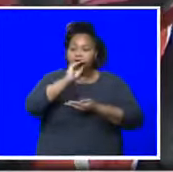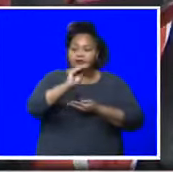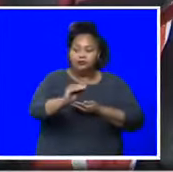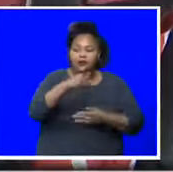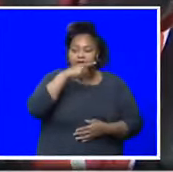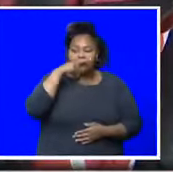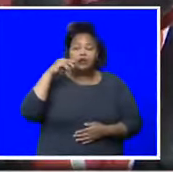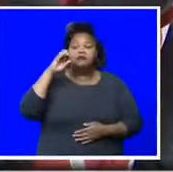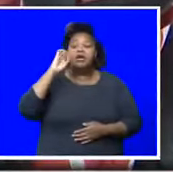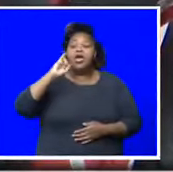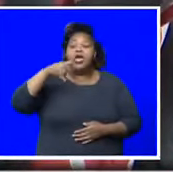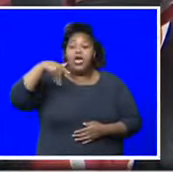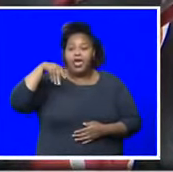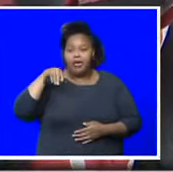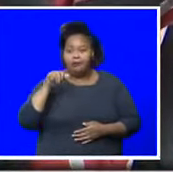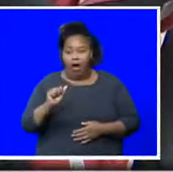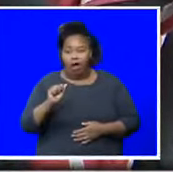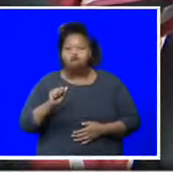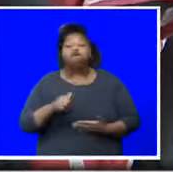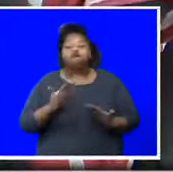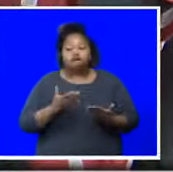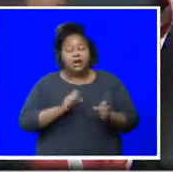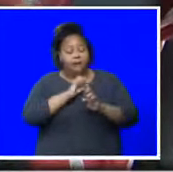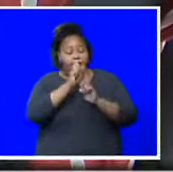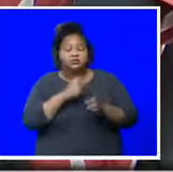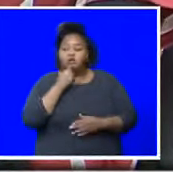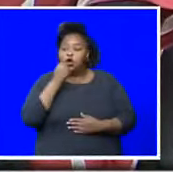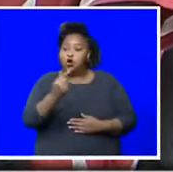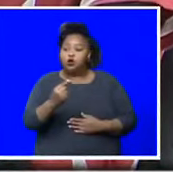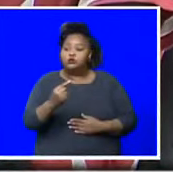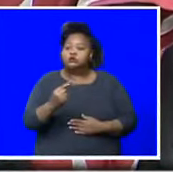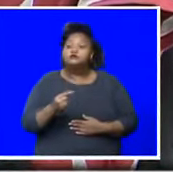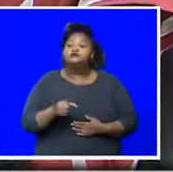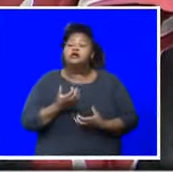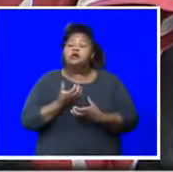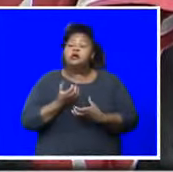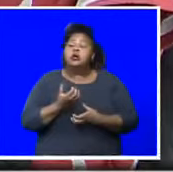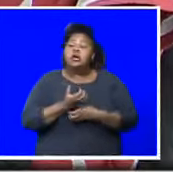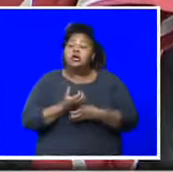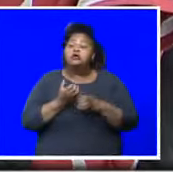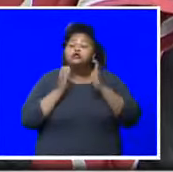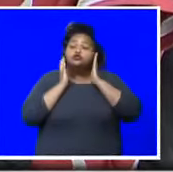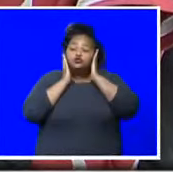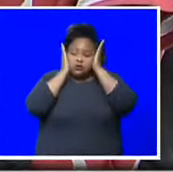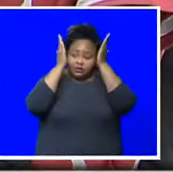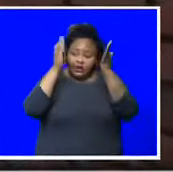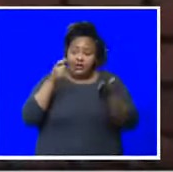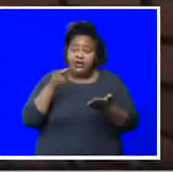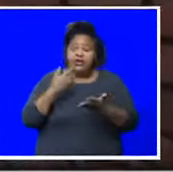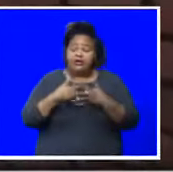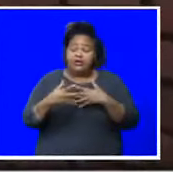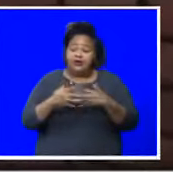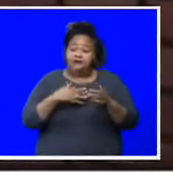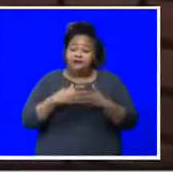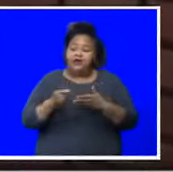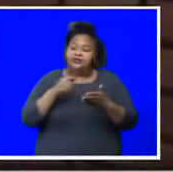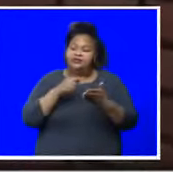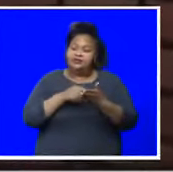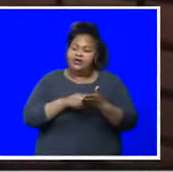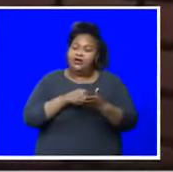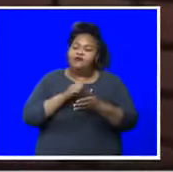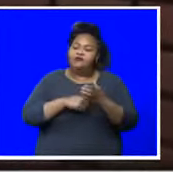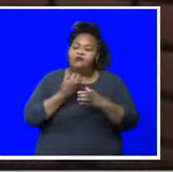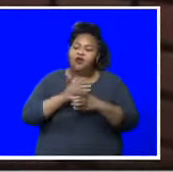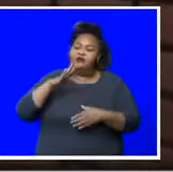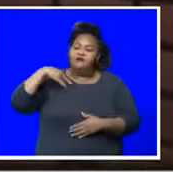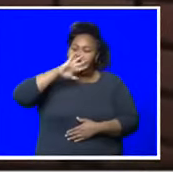Investment Promotion Authority uthi live lithenga lokungemashumi lasiphohlongo ekhulwini evendeni ngizima